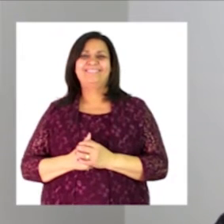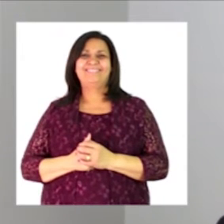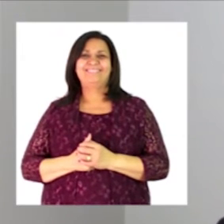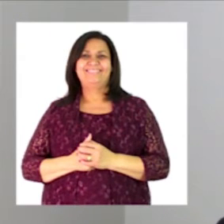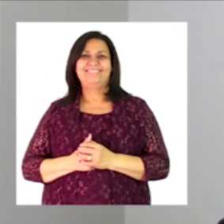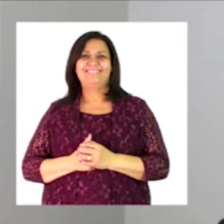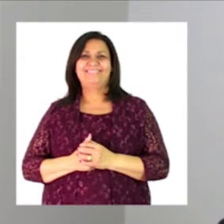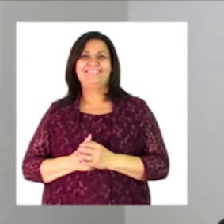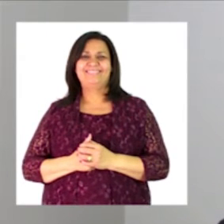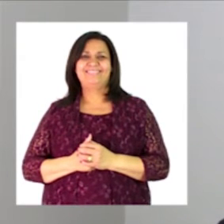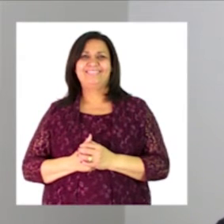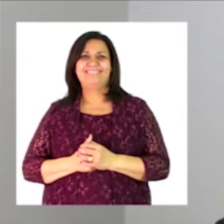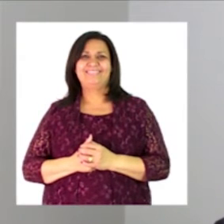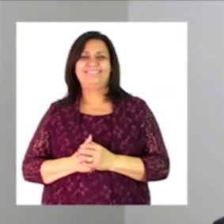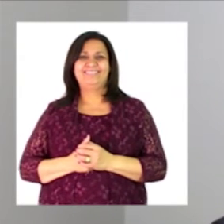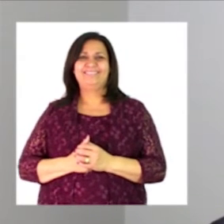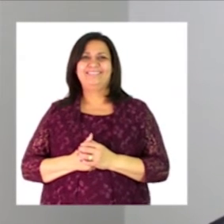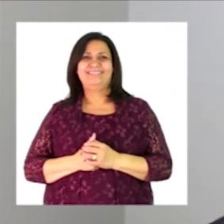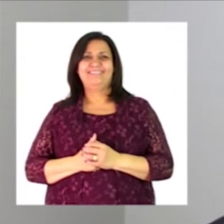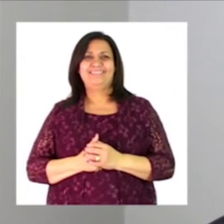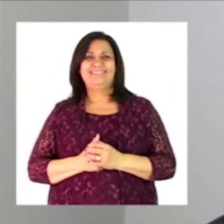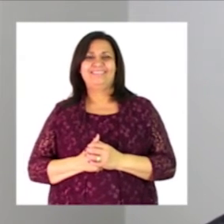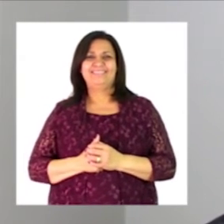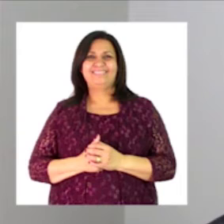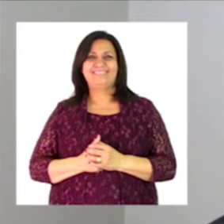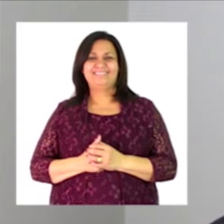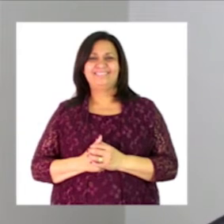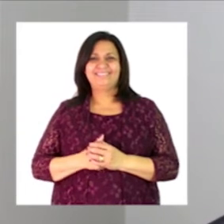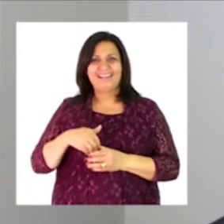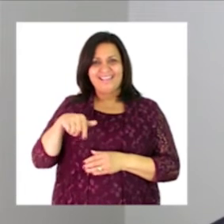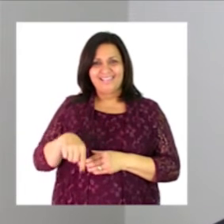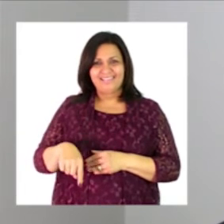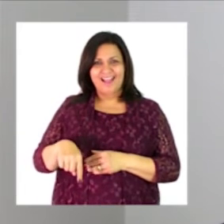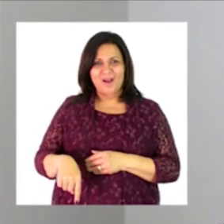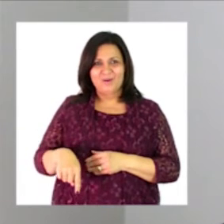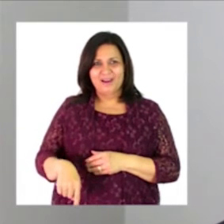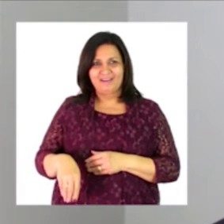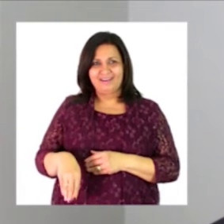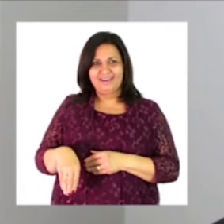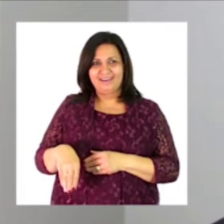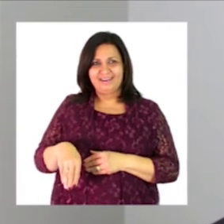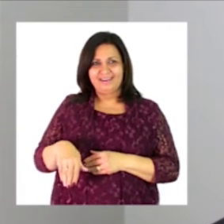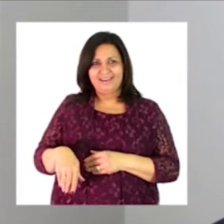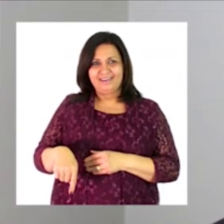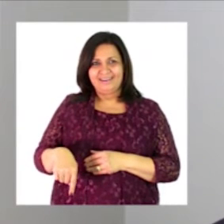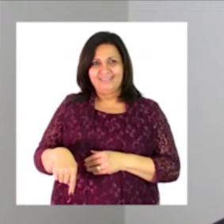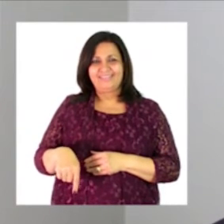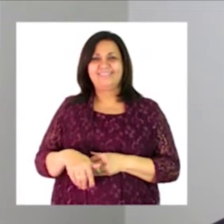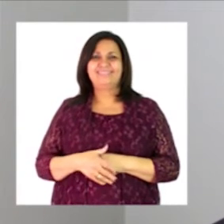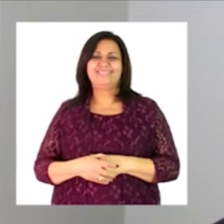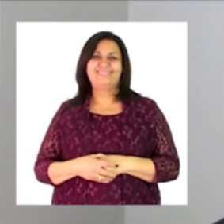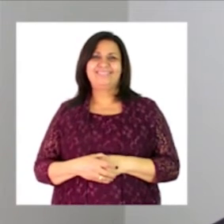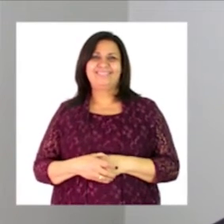well done. Good girl. Now, I want you to point down. Yes, she